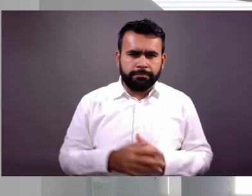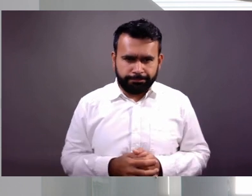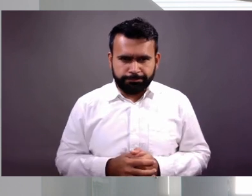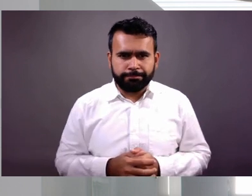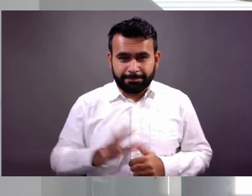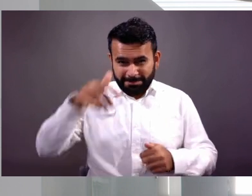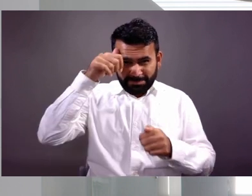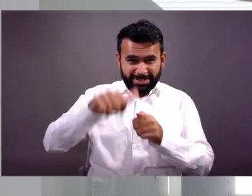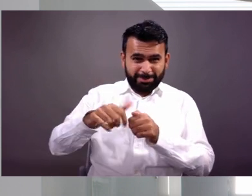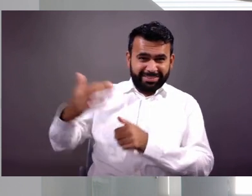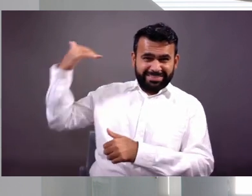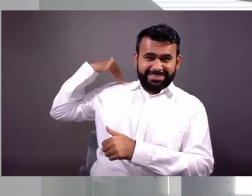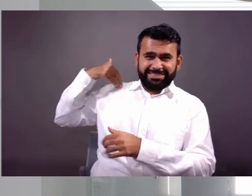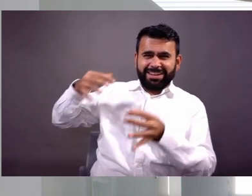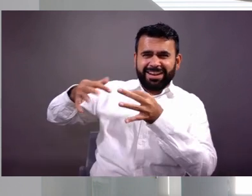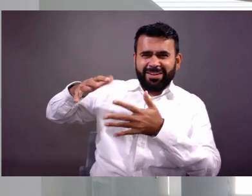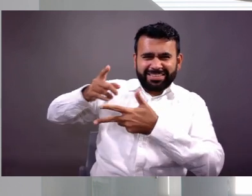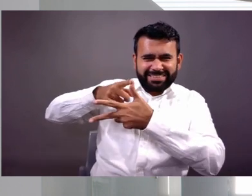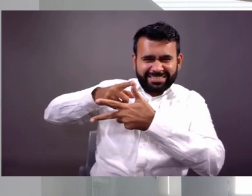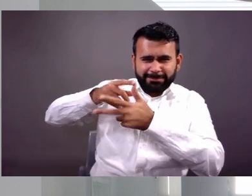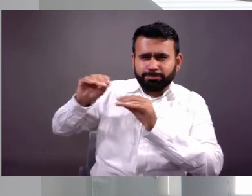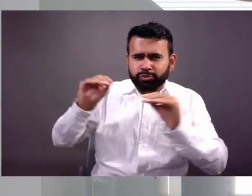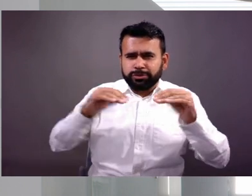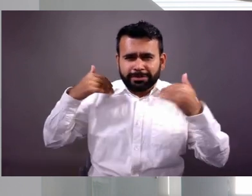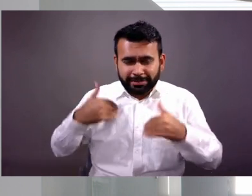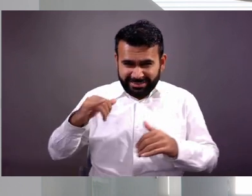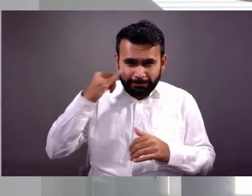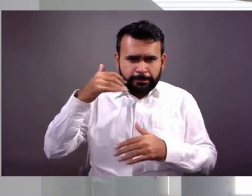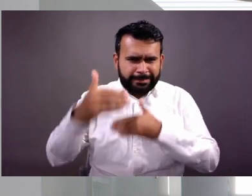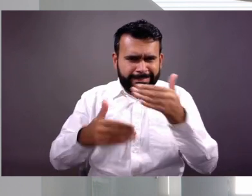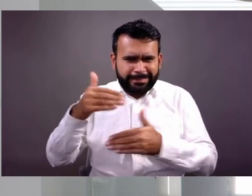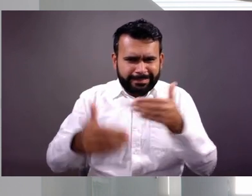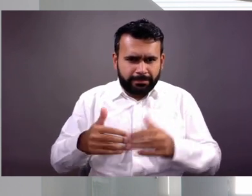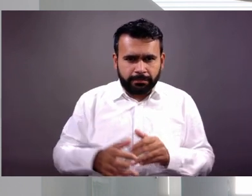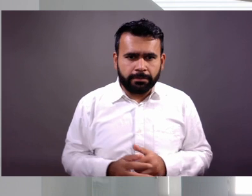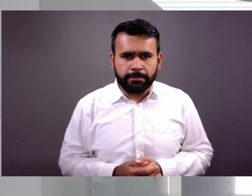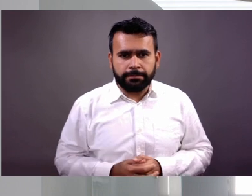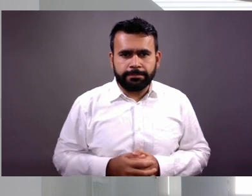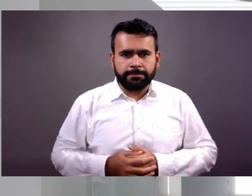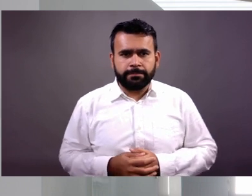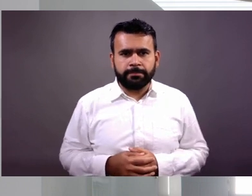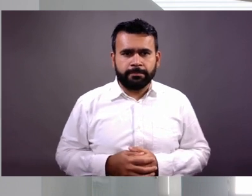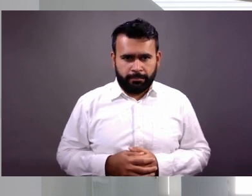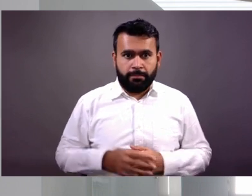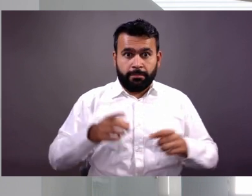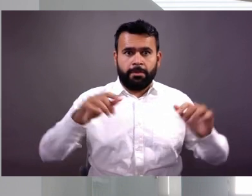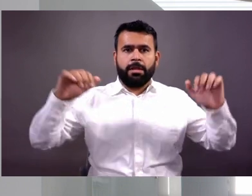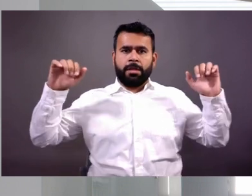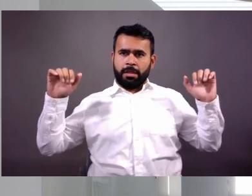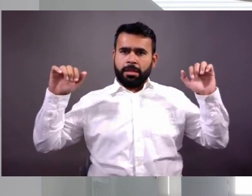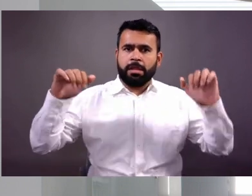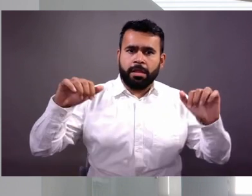forward groove. So if you remember back to the very beginning when we were doing the forward grooves versus the back groove, so we're gonna go